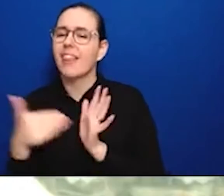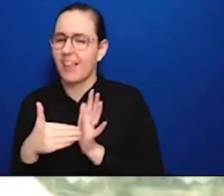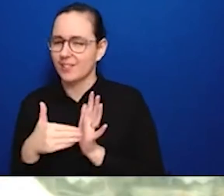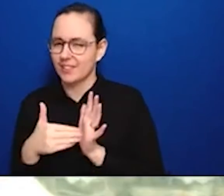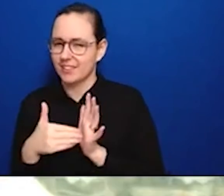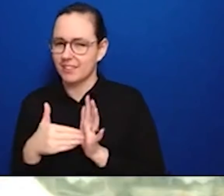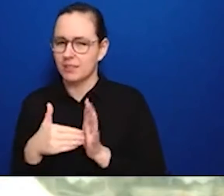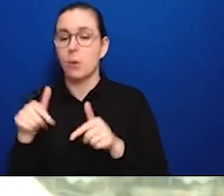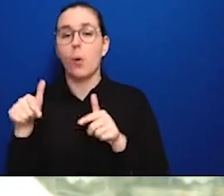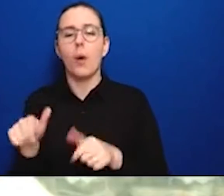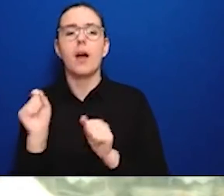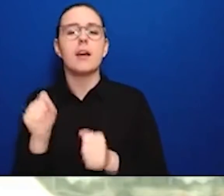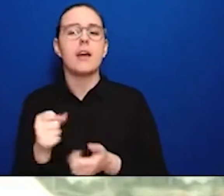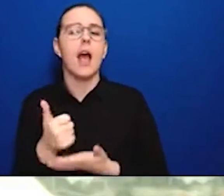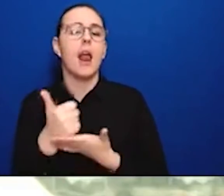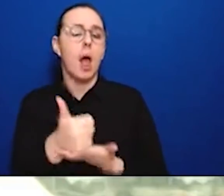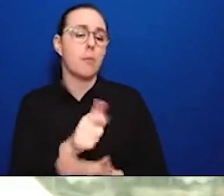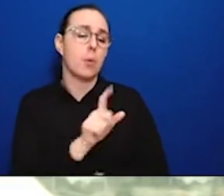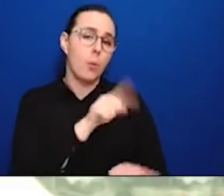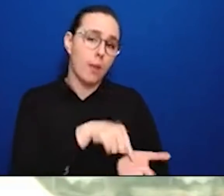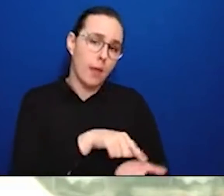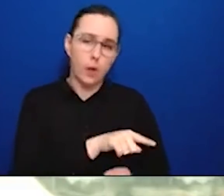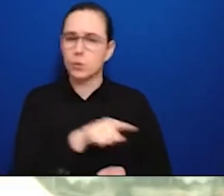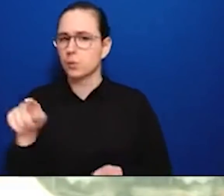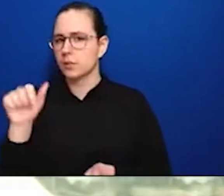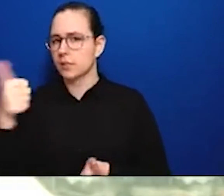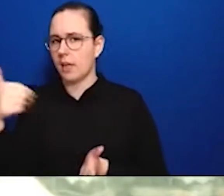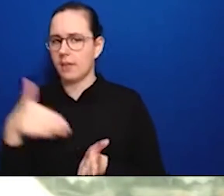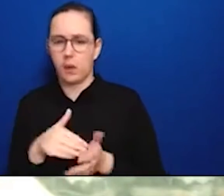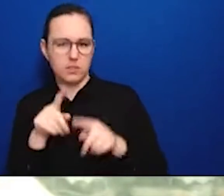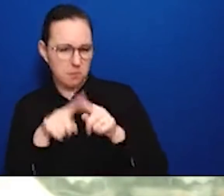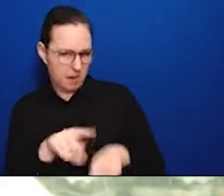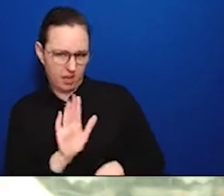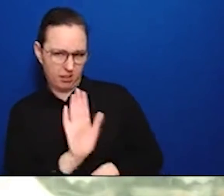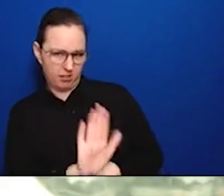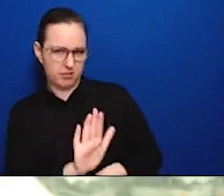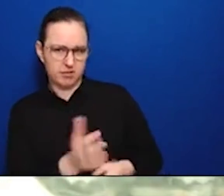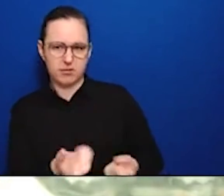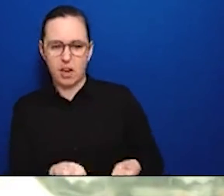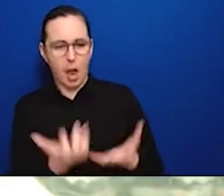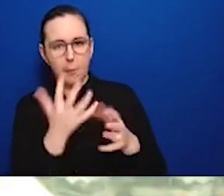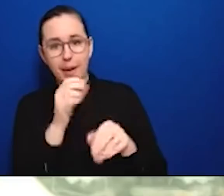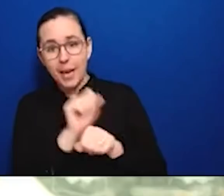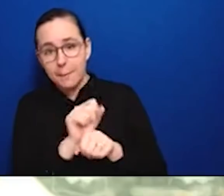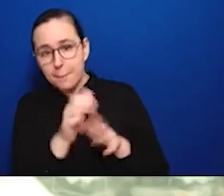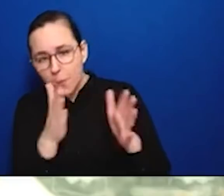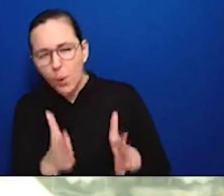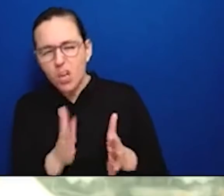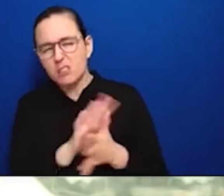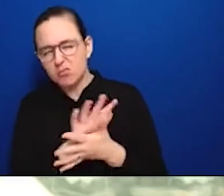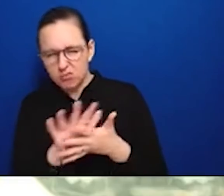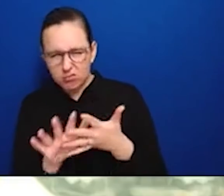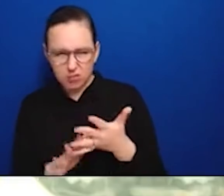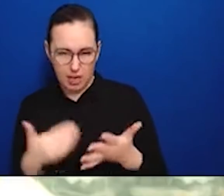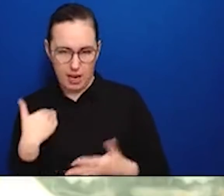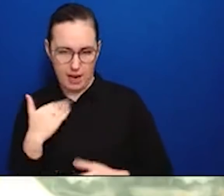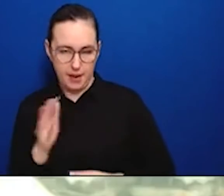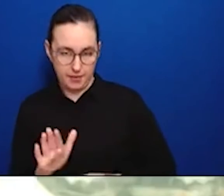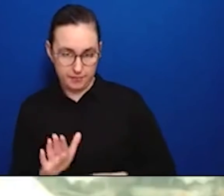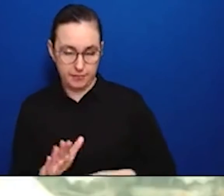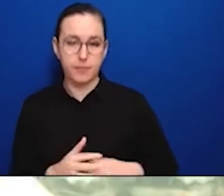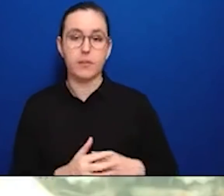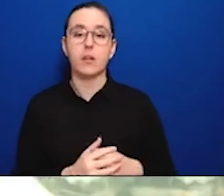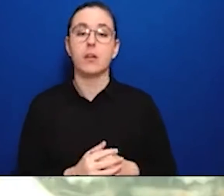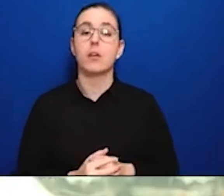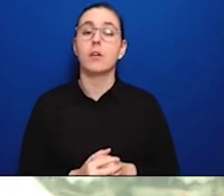and $10,000, depending on how many employees they have. As for the measures announced by Dr.